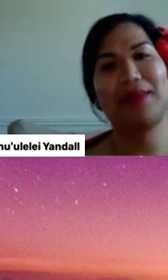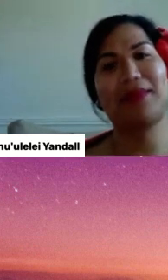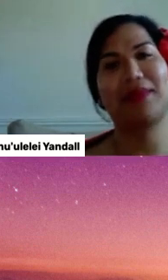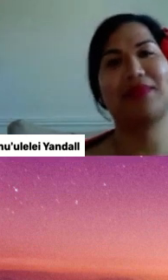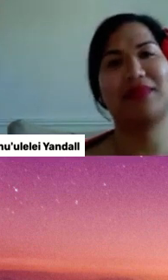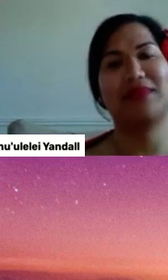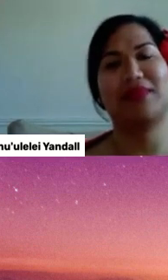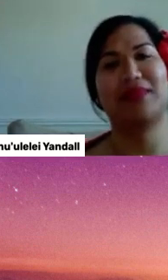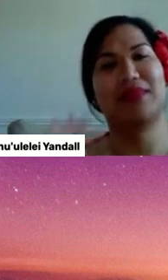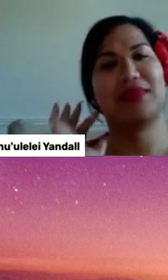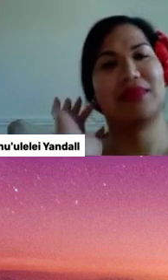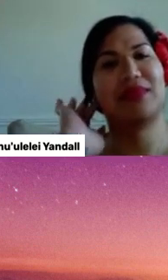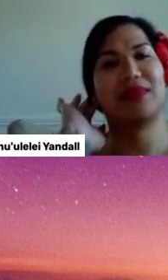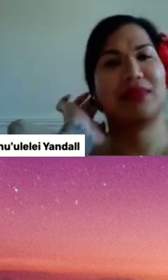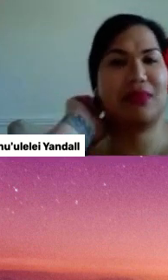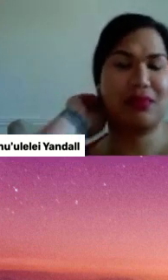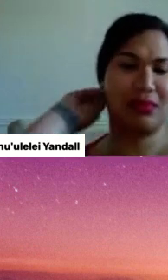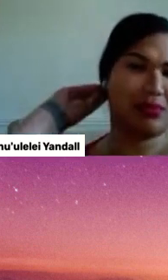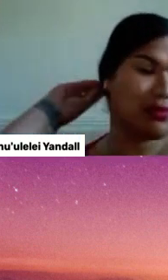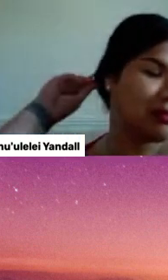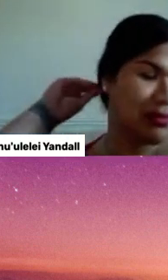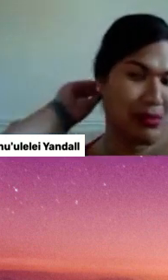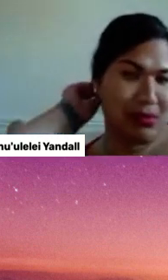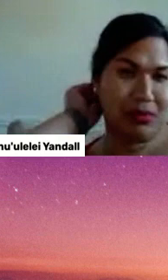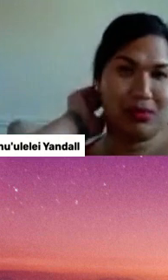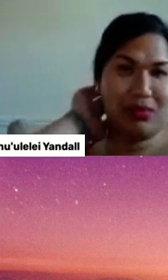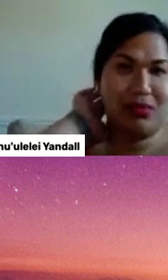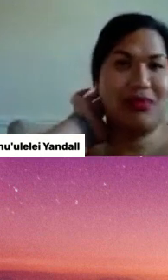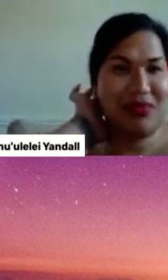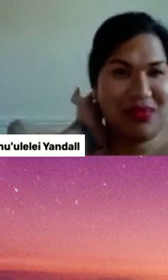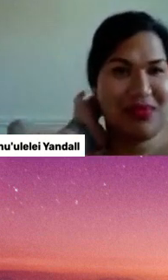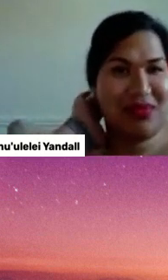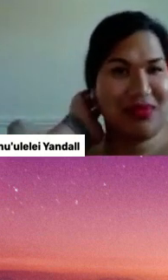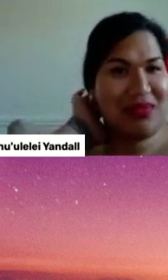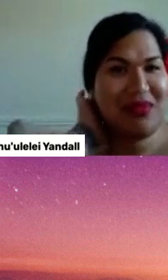Mae Hall and Theodore Roosevelt Hall, my great grandparents.